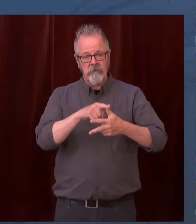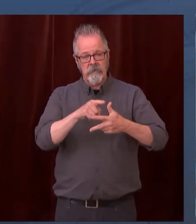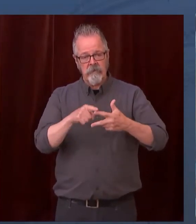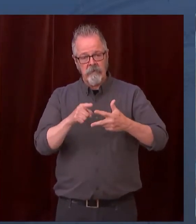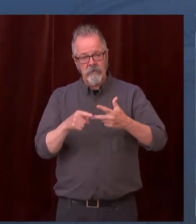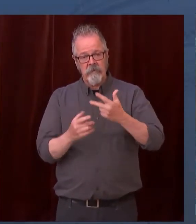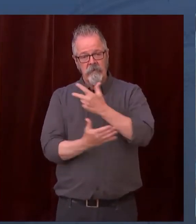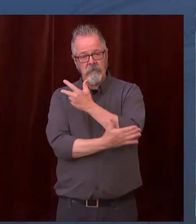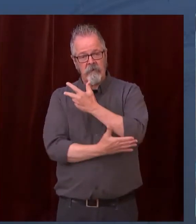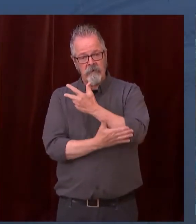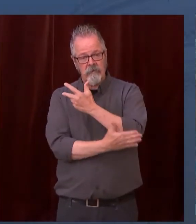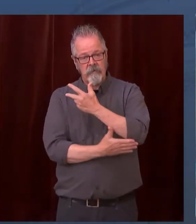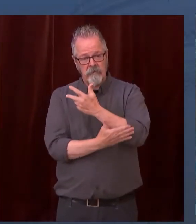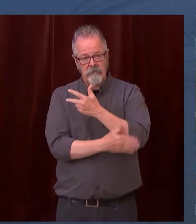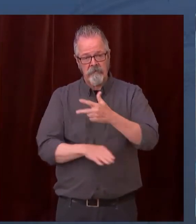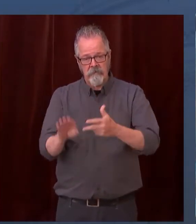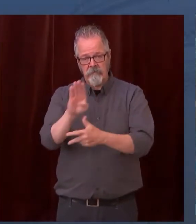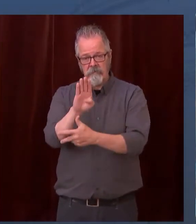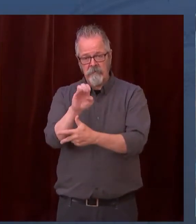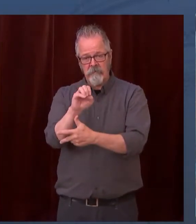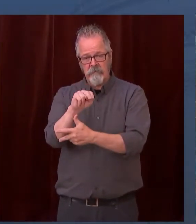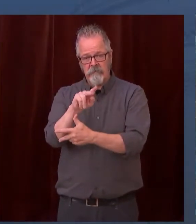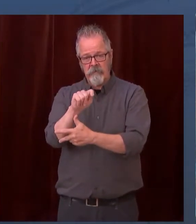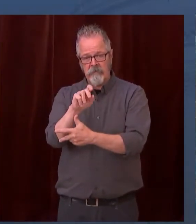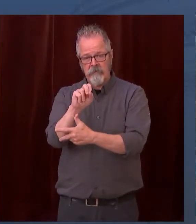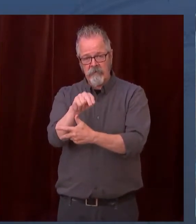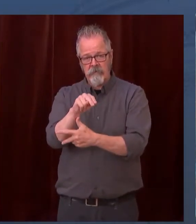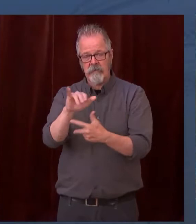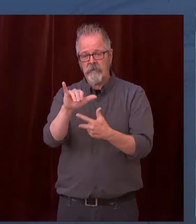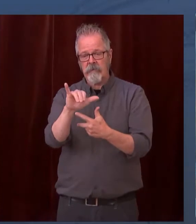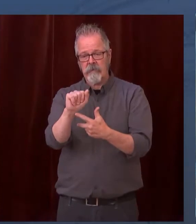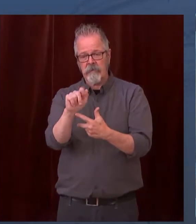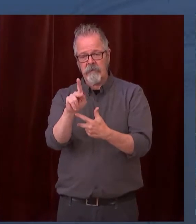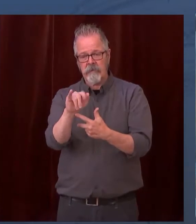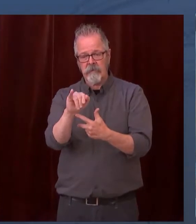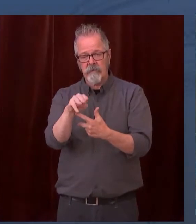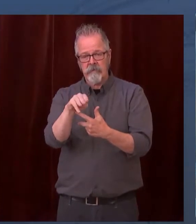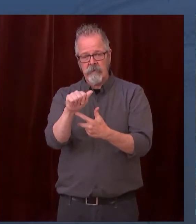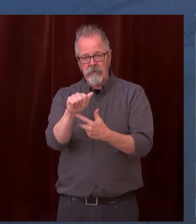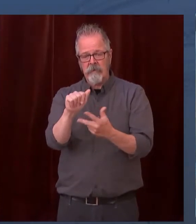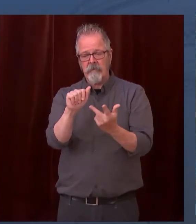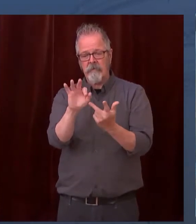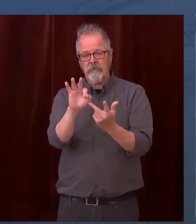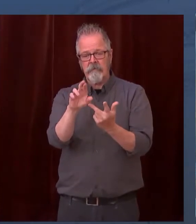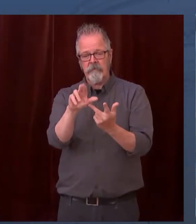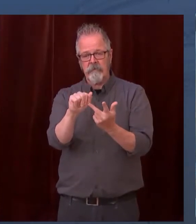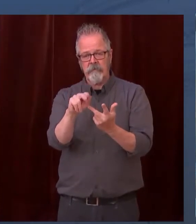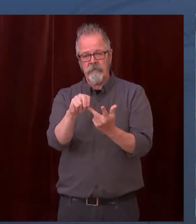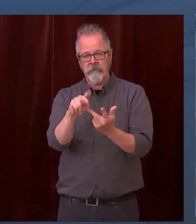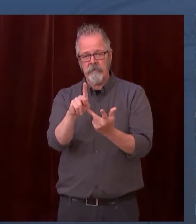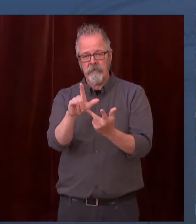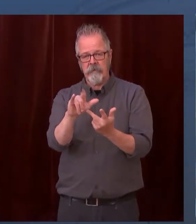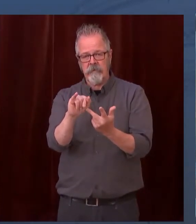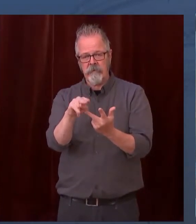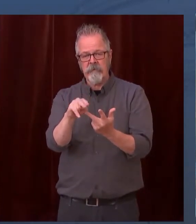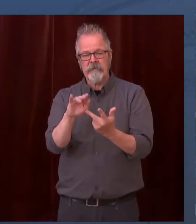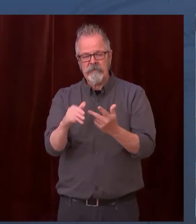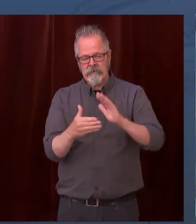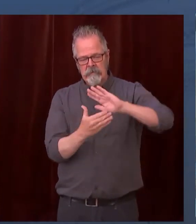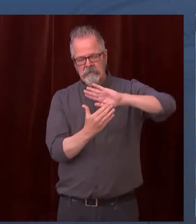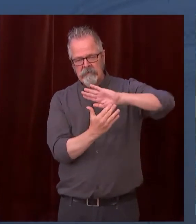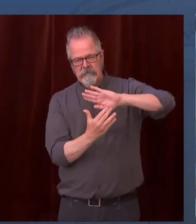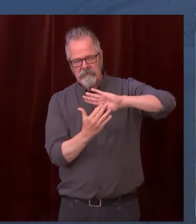businesses open. The Department of Health has worked with these past 3 weeks with local health officials to develop a roadmap and